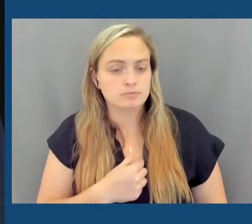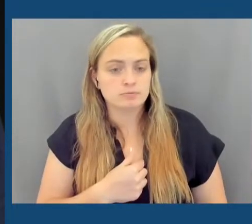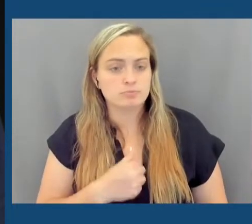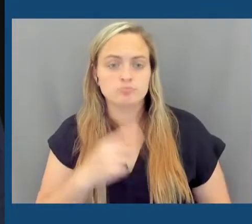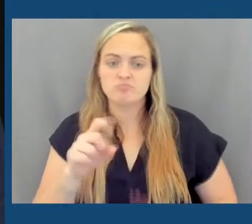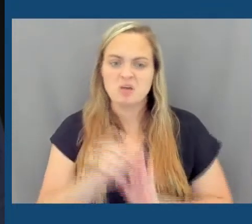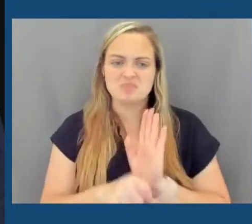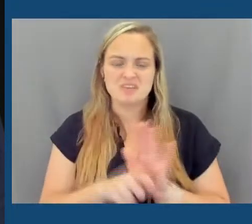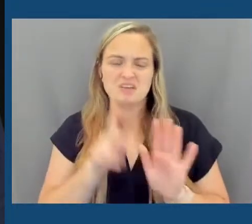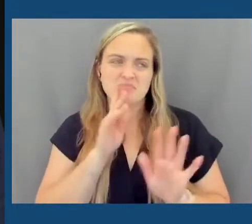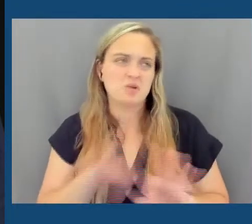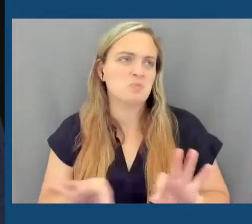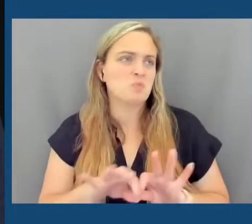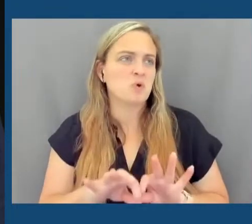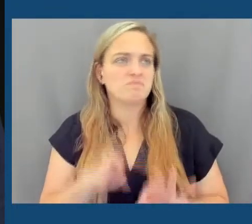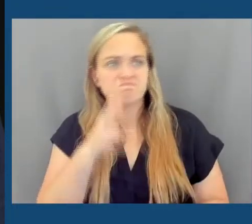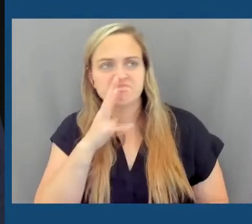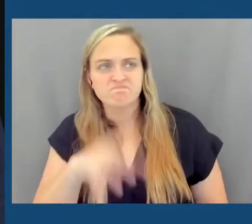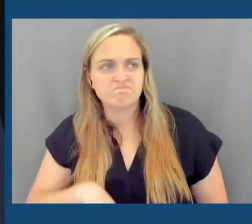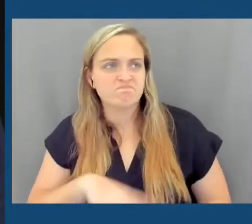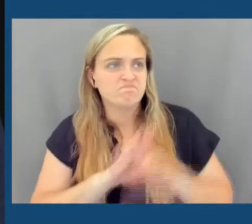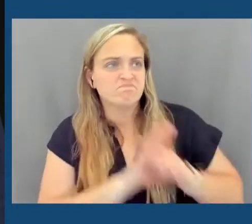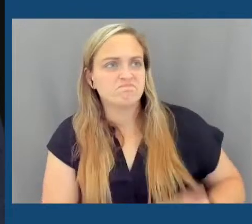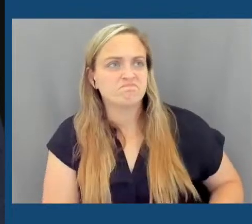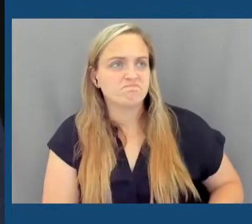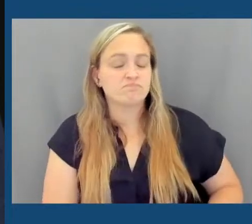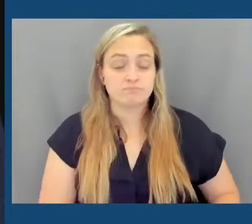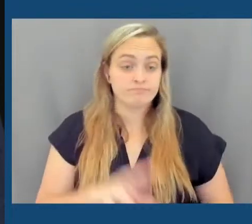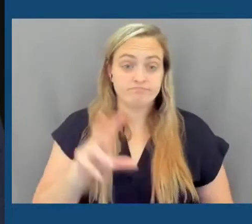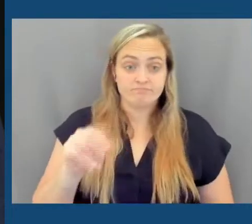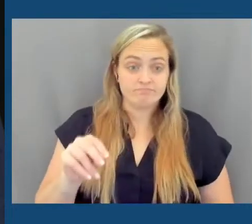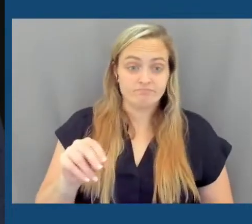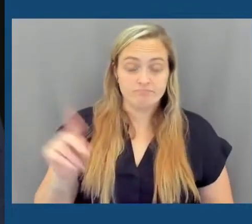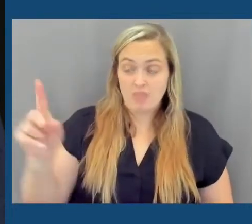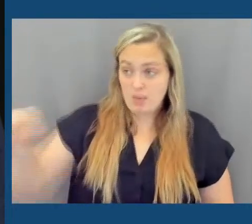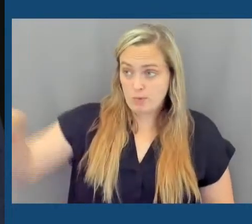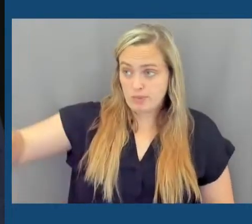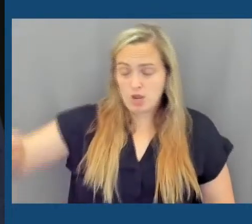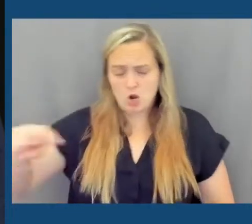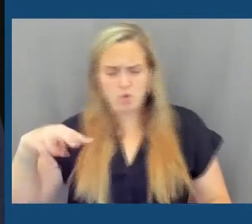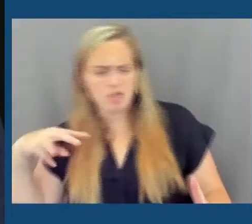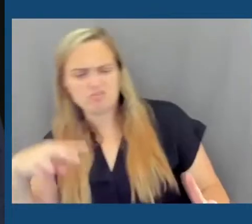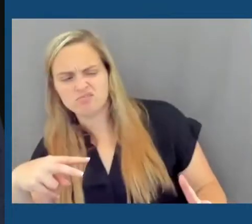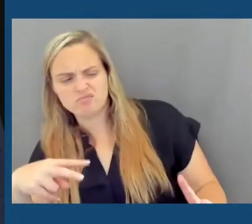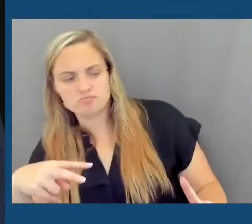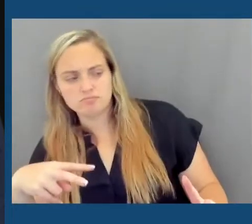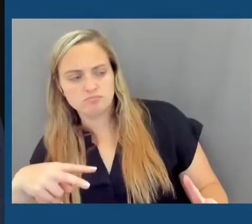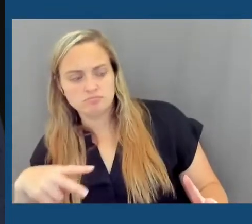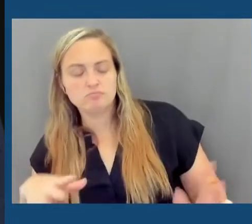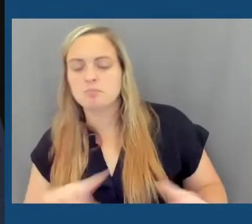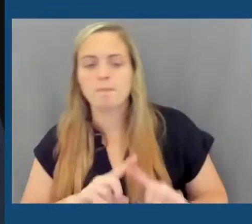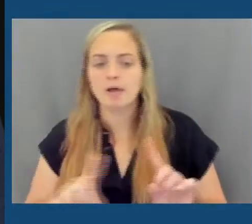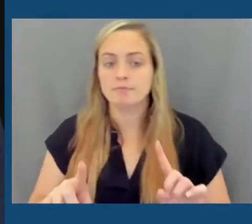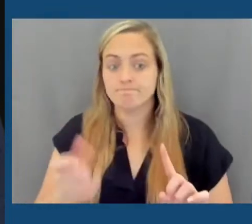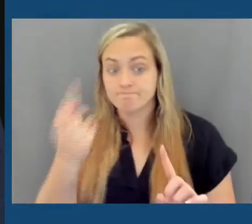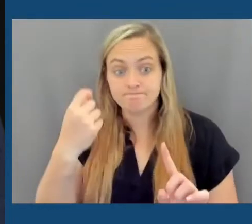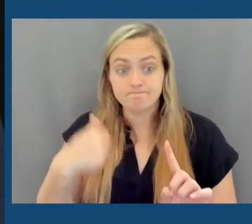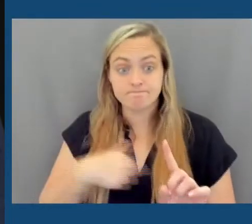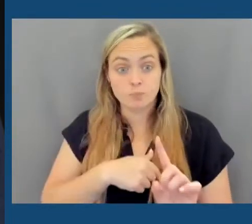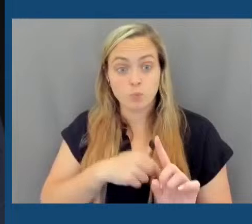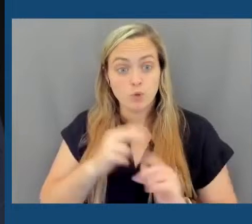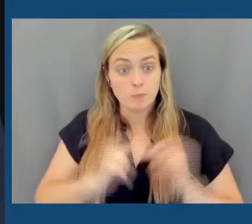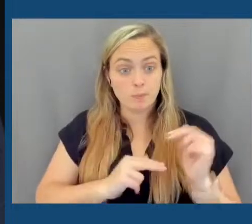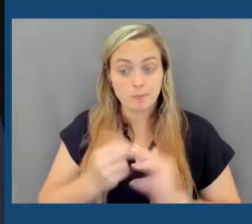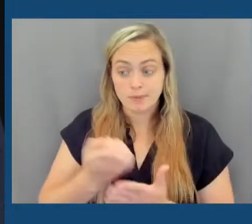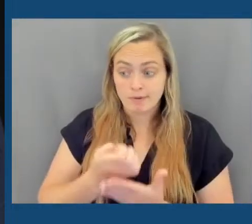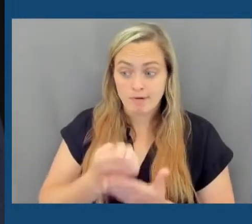matter. No, well, they can say that out there. What we're doing is we're building the economies and the communities of the future. So